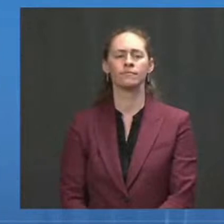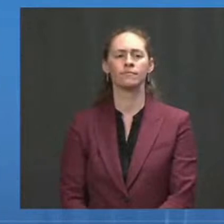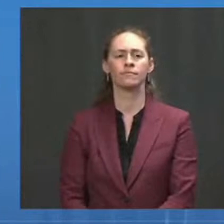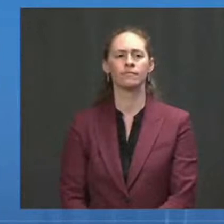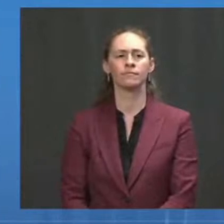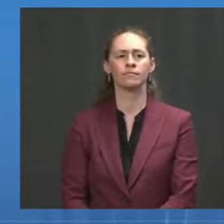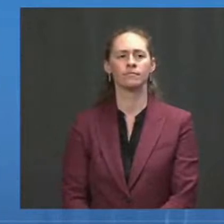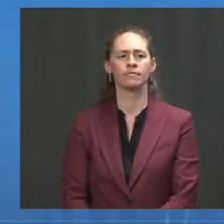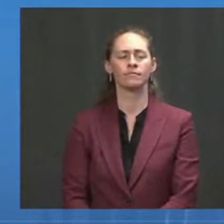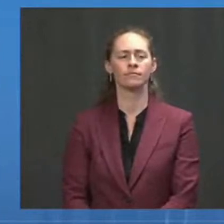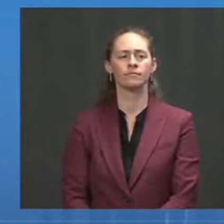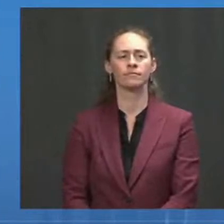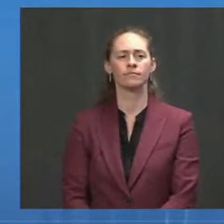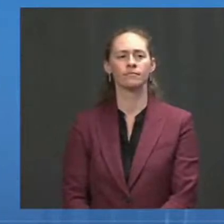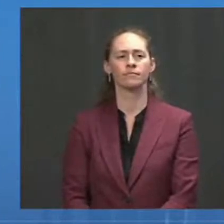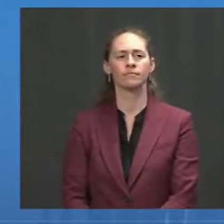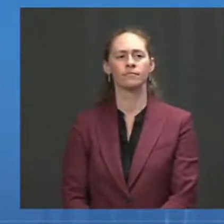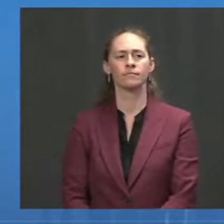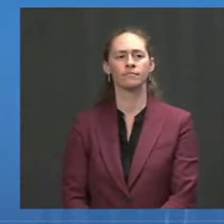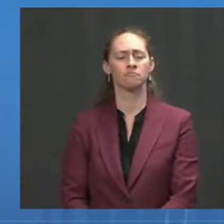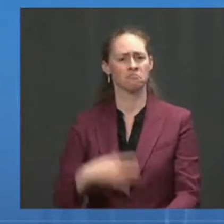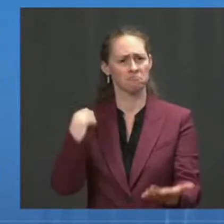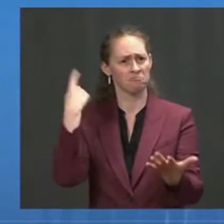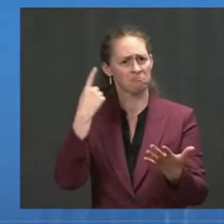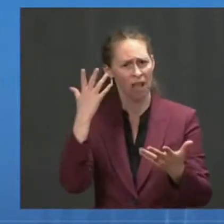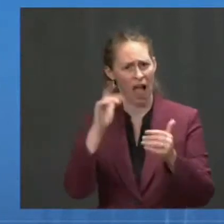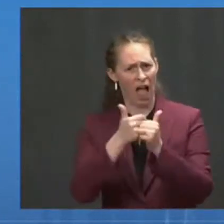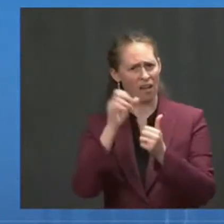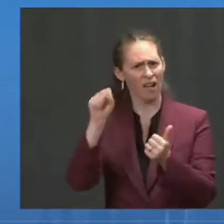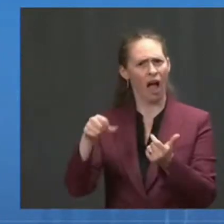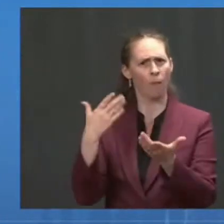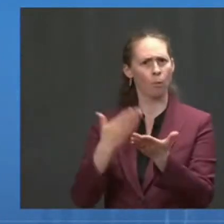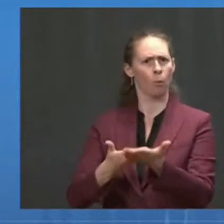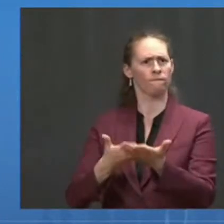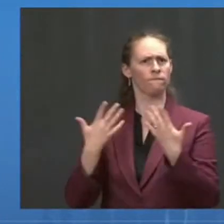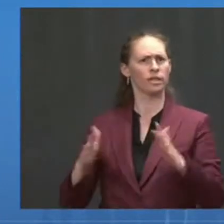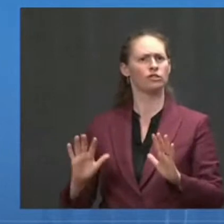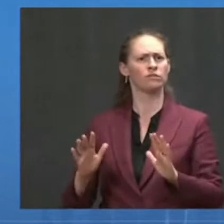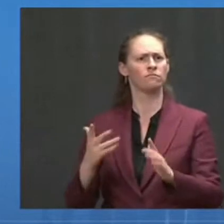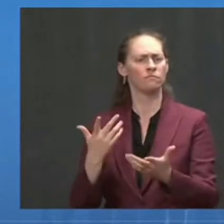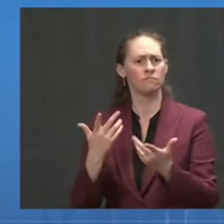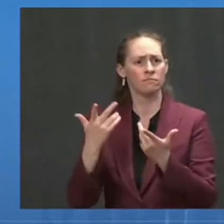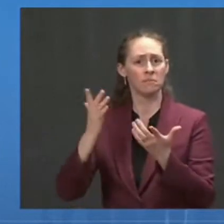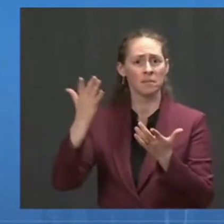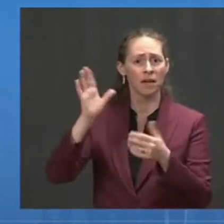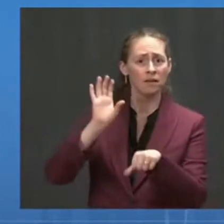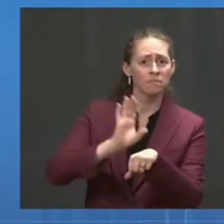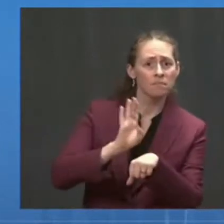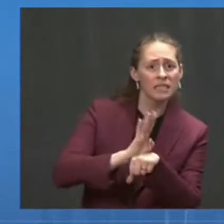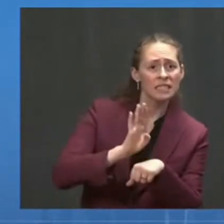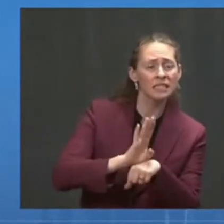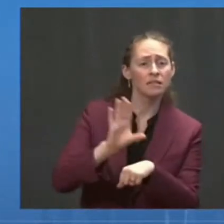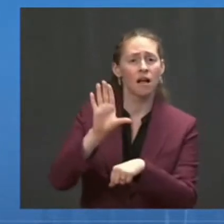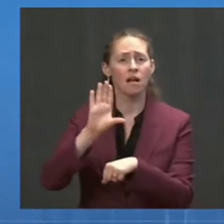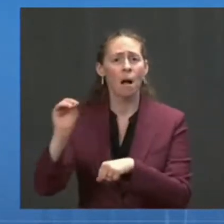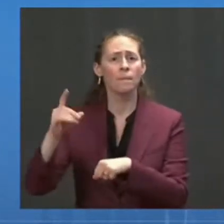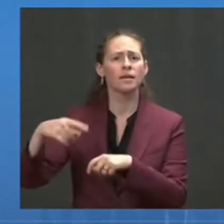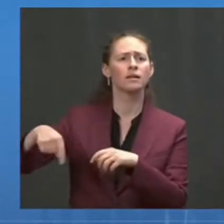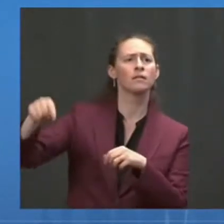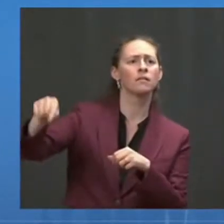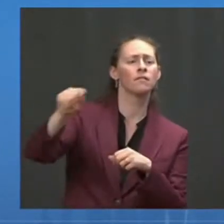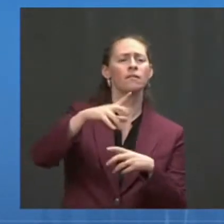people can demonstrate their vaccination status. Companies and organizations and the federal government are taking